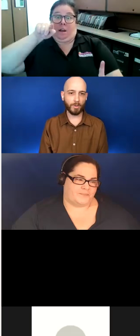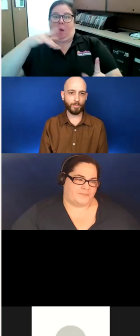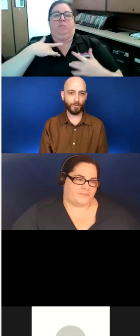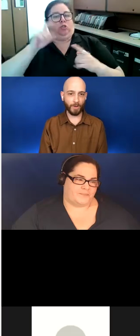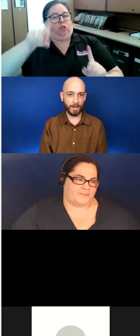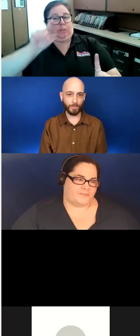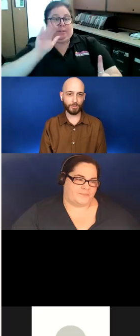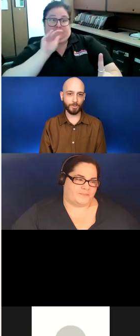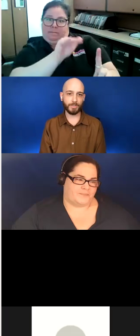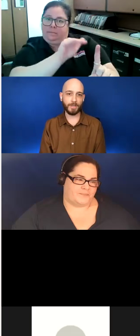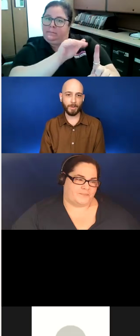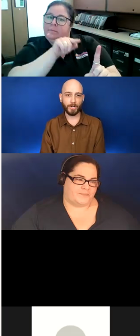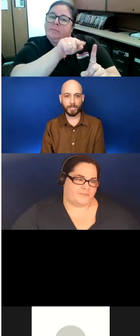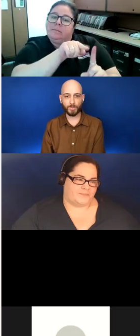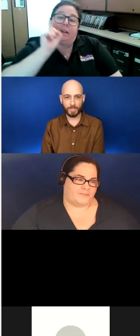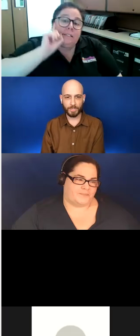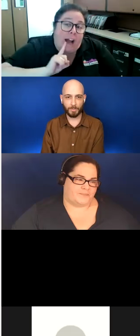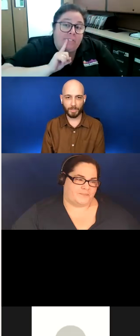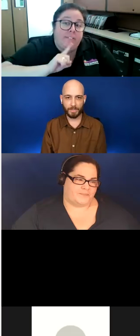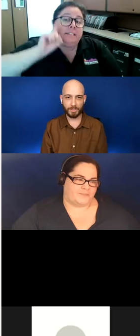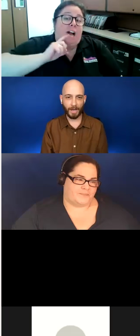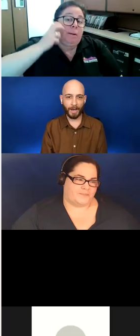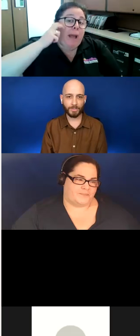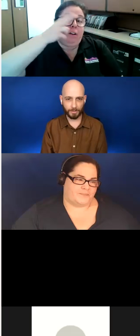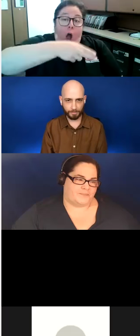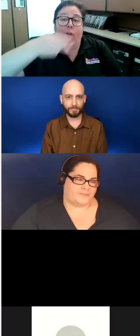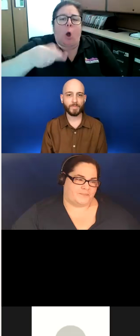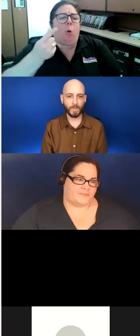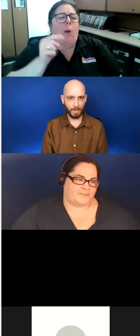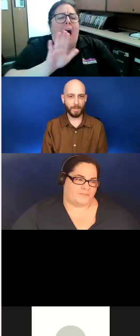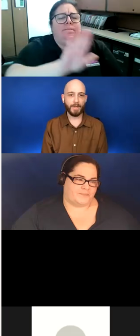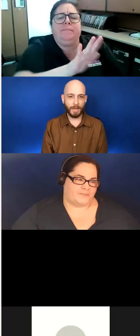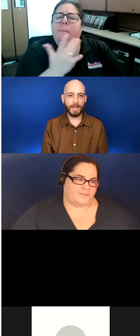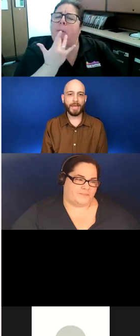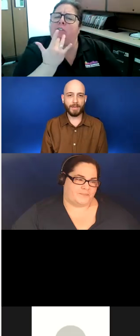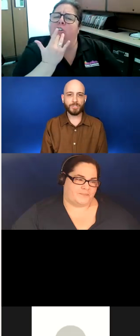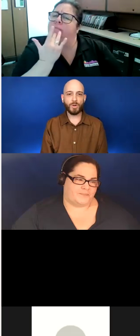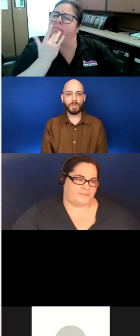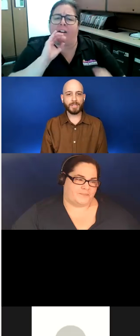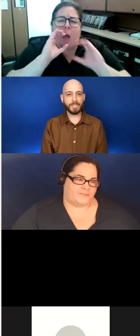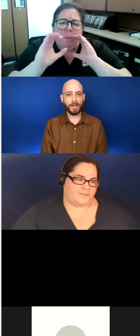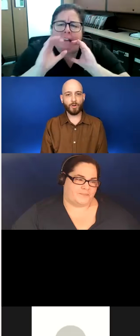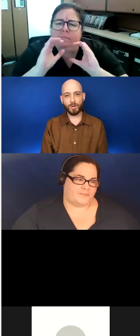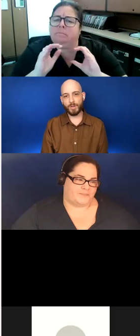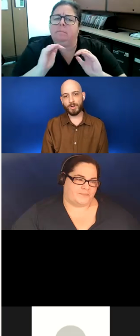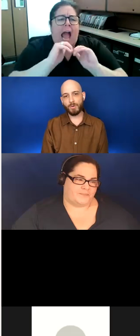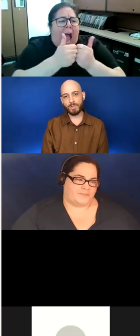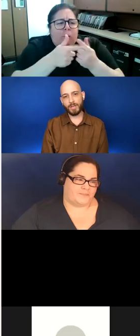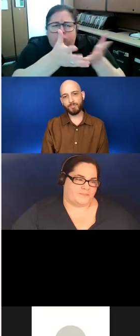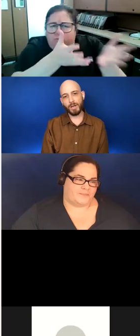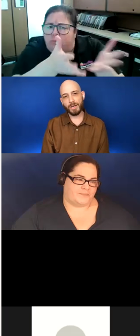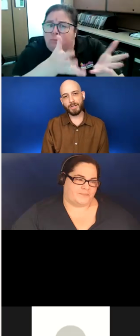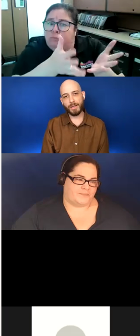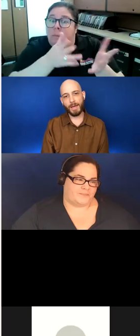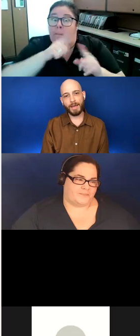these are provided pursuant to the Americans with Disabilities Act. If someone is deaf, hard of hearing,